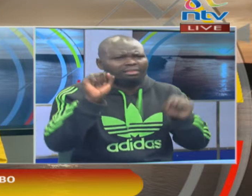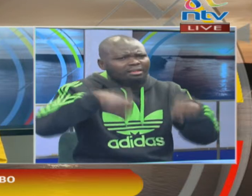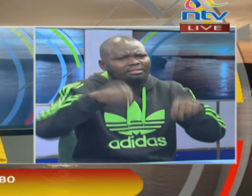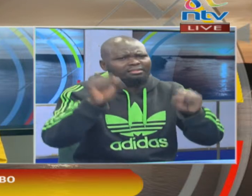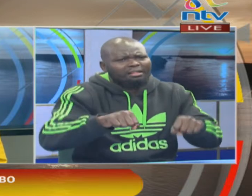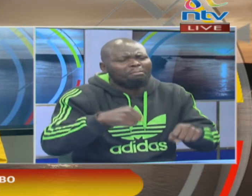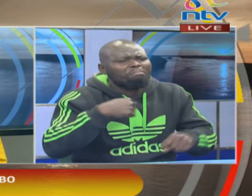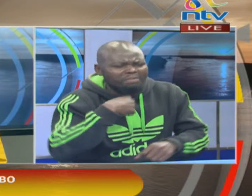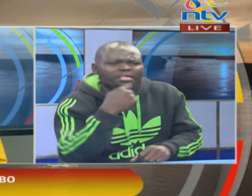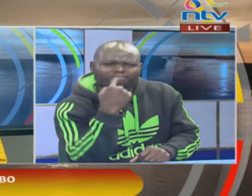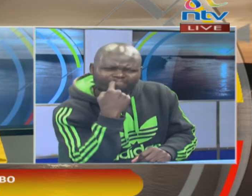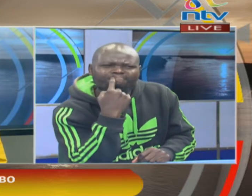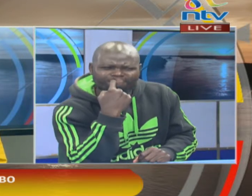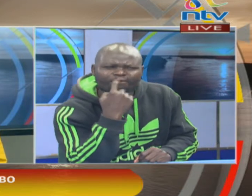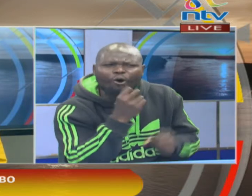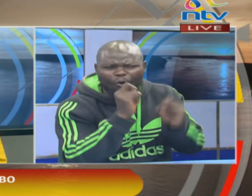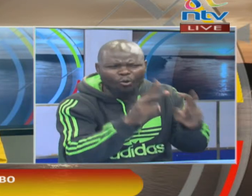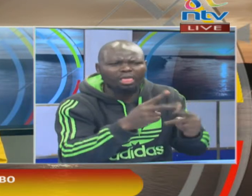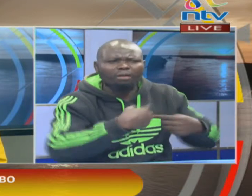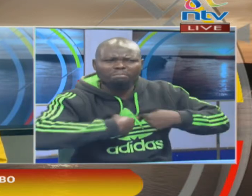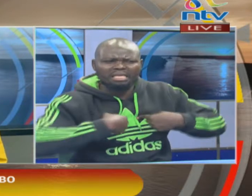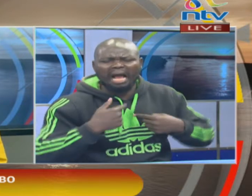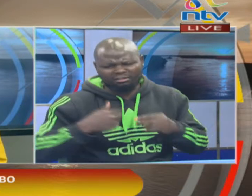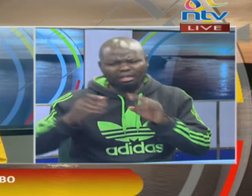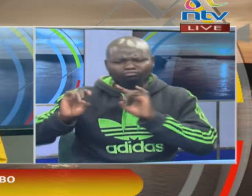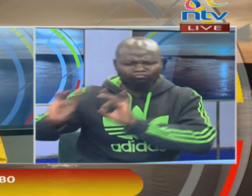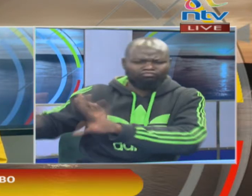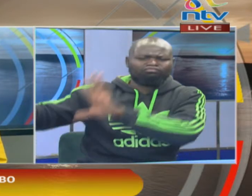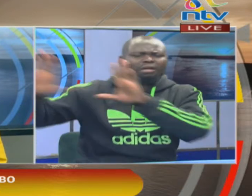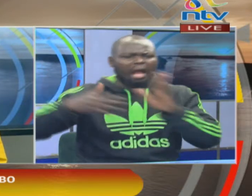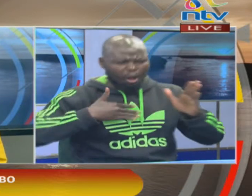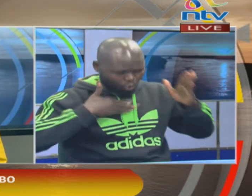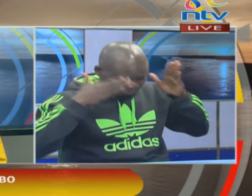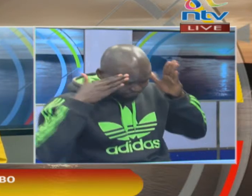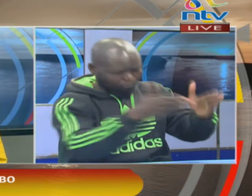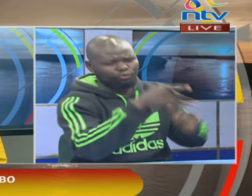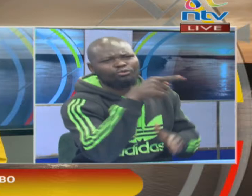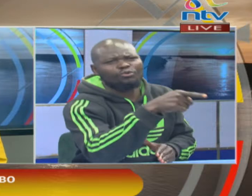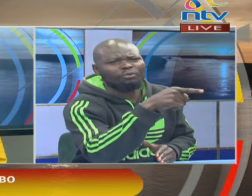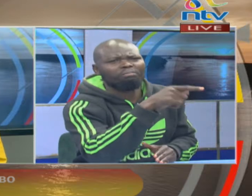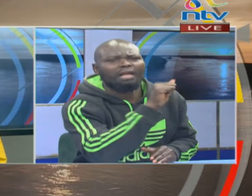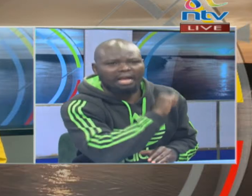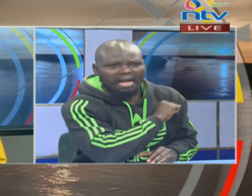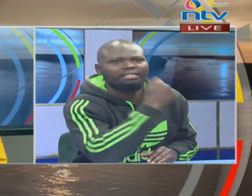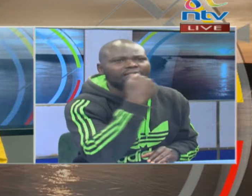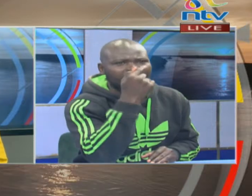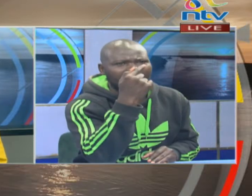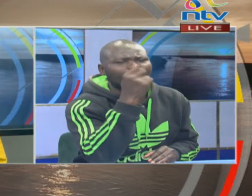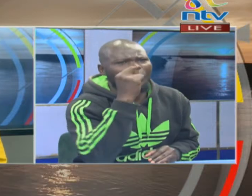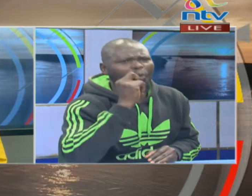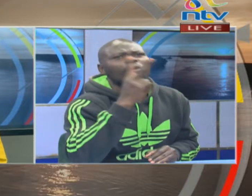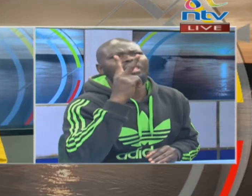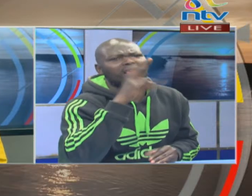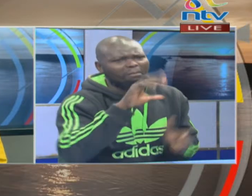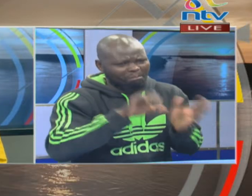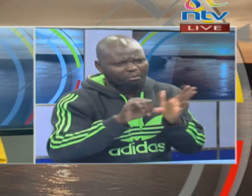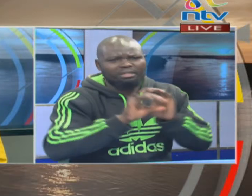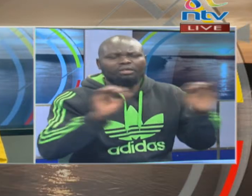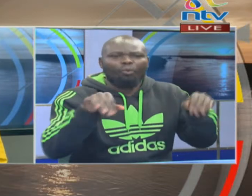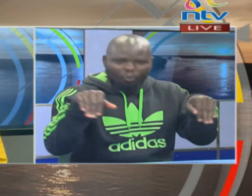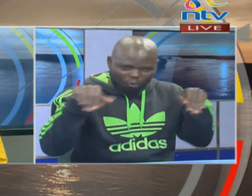about starting the relationship with her. But I'm happy she focused with